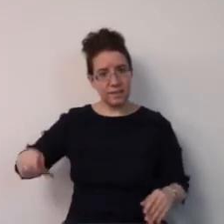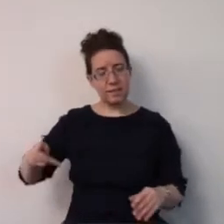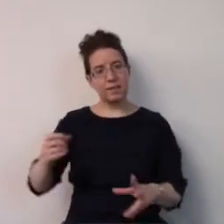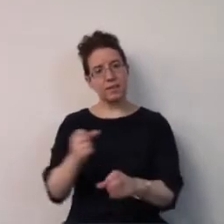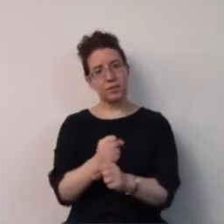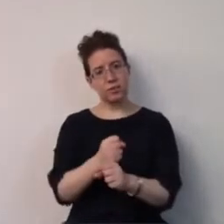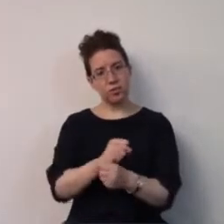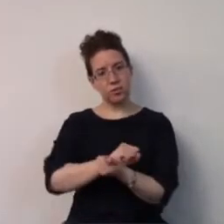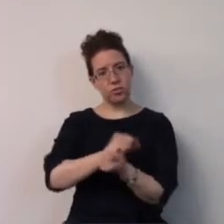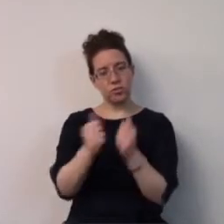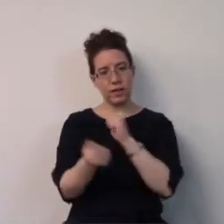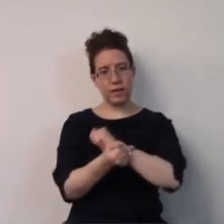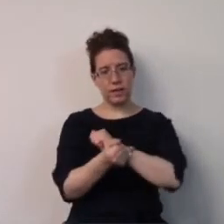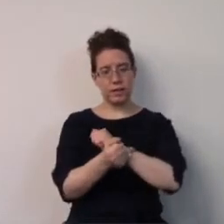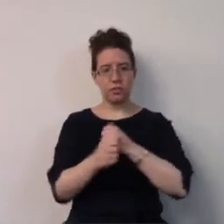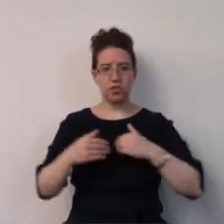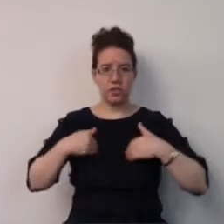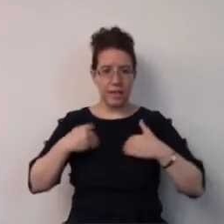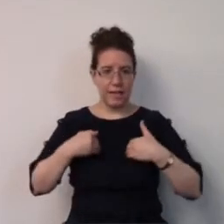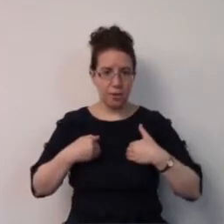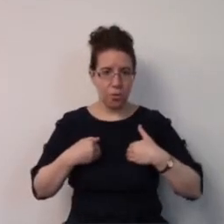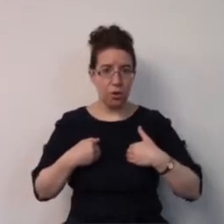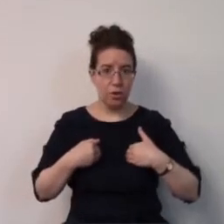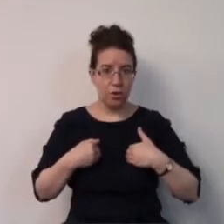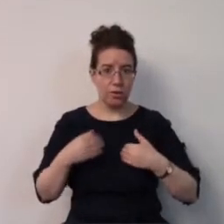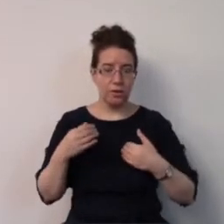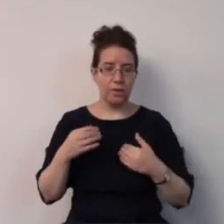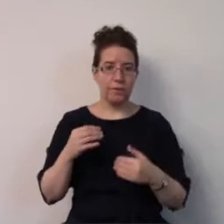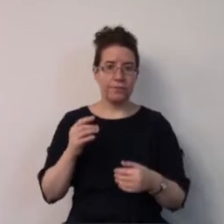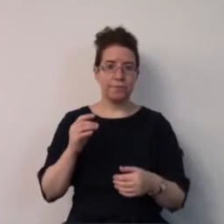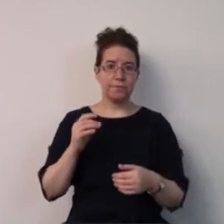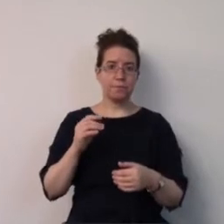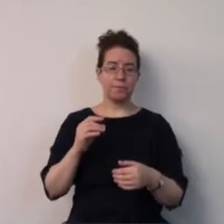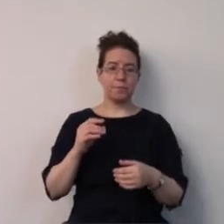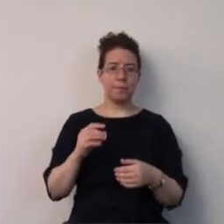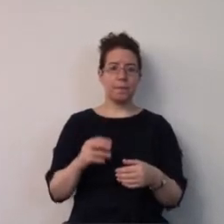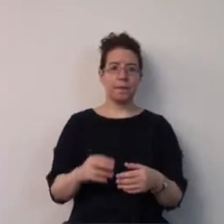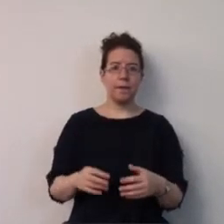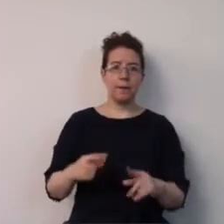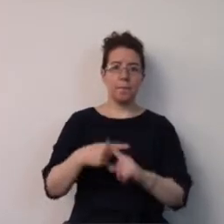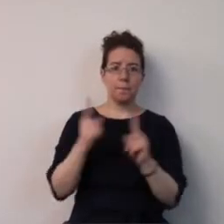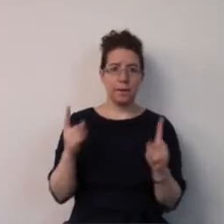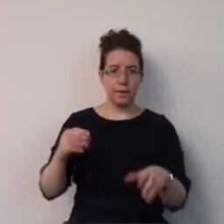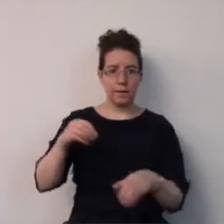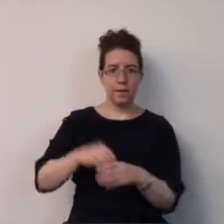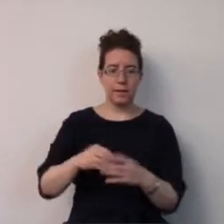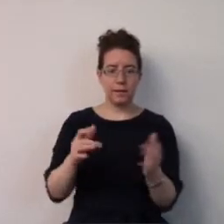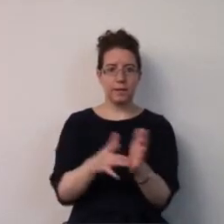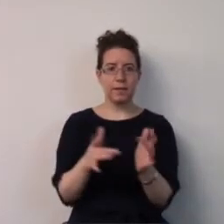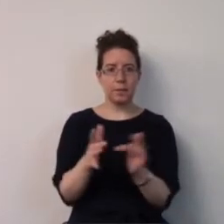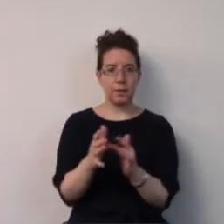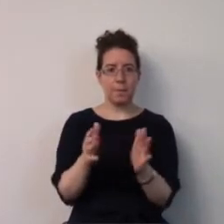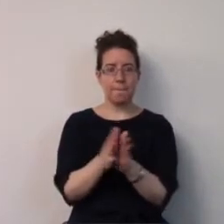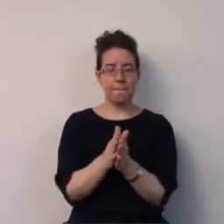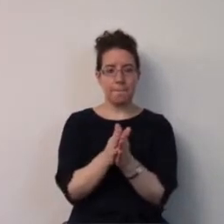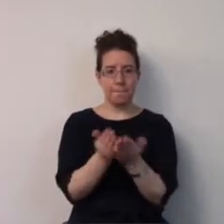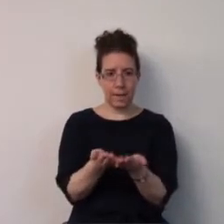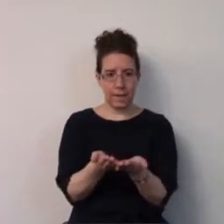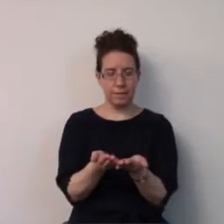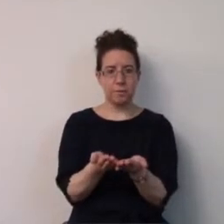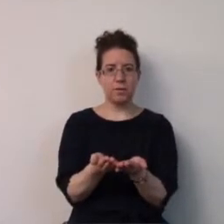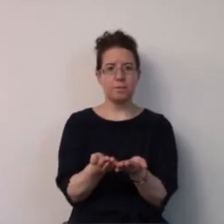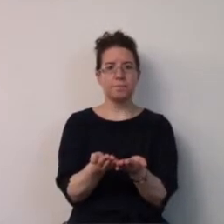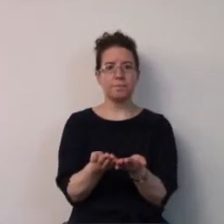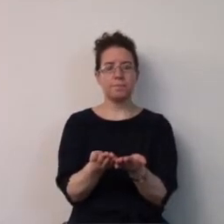High ruleth in the kingdom of men. God is sovereign and he rules over, and he giveth it to whomsoever he will, and giveth